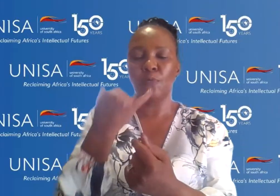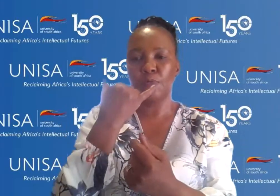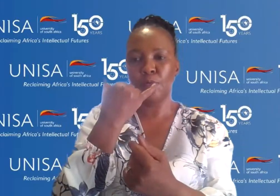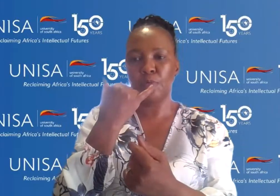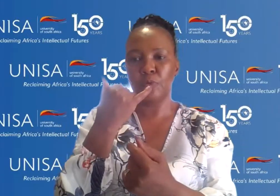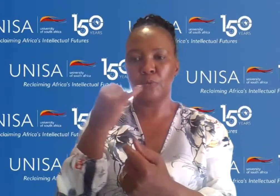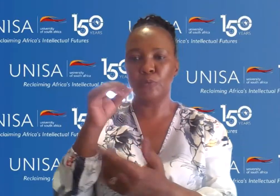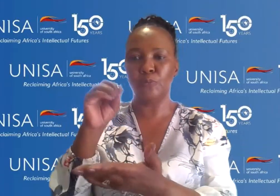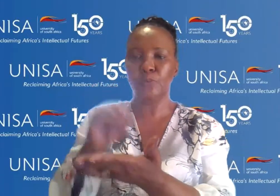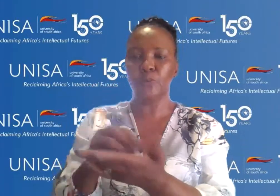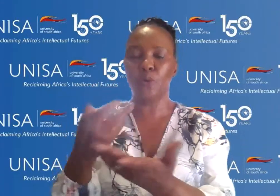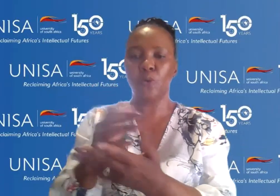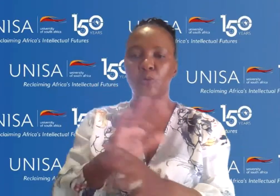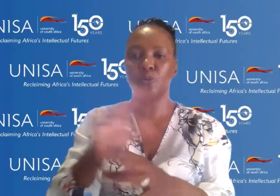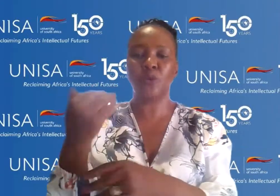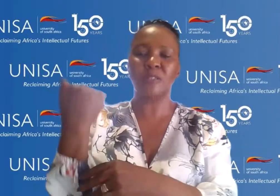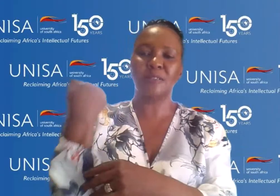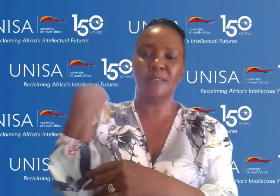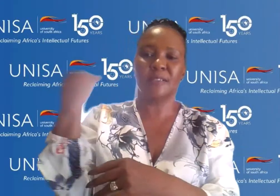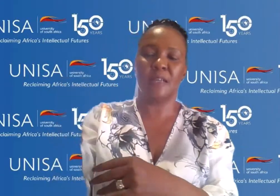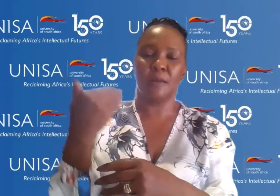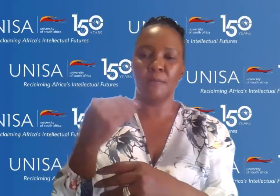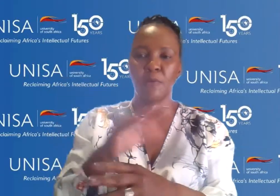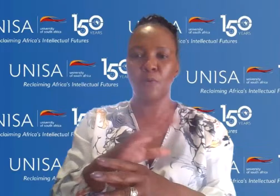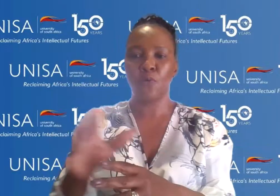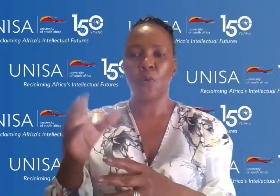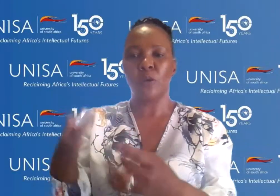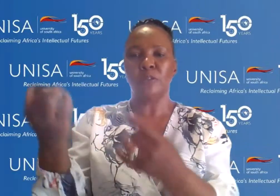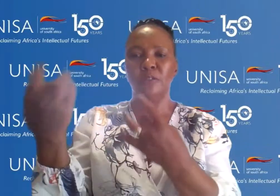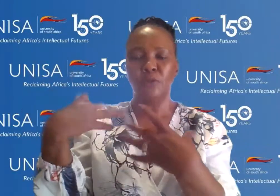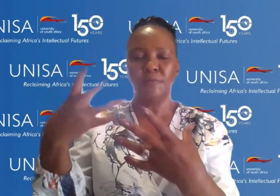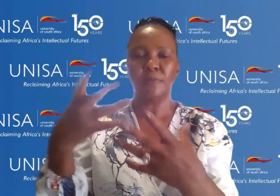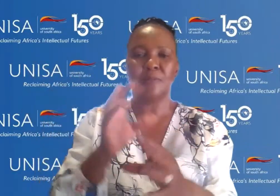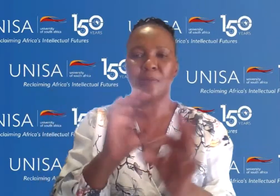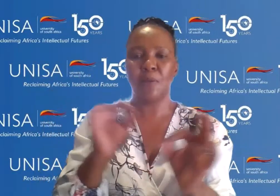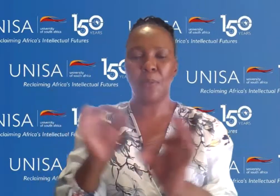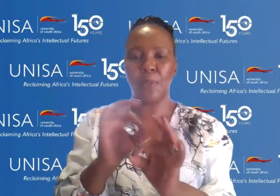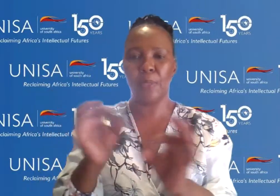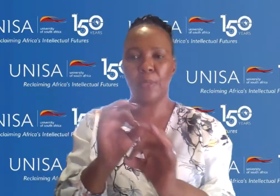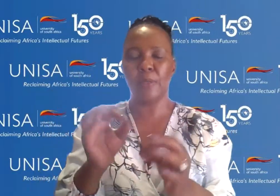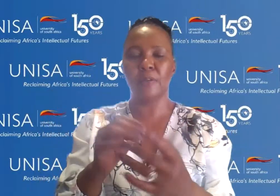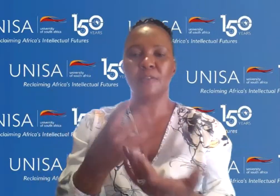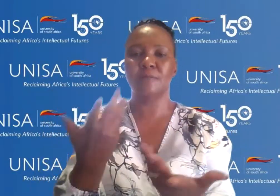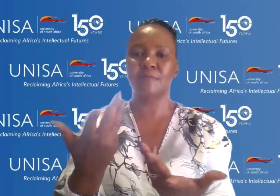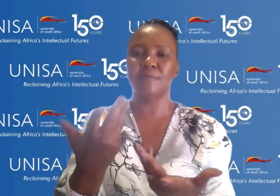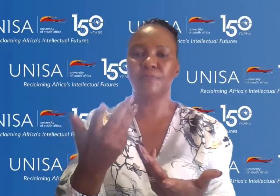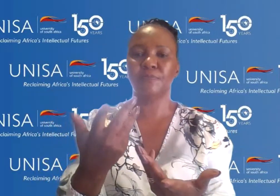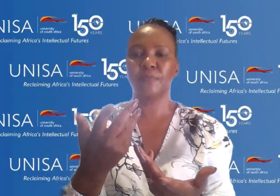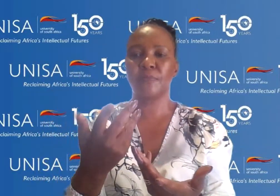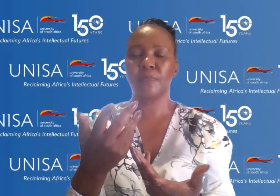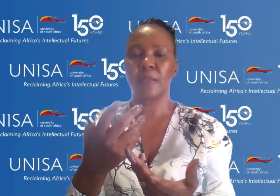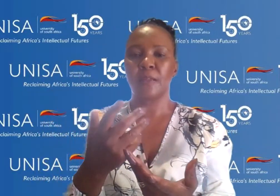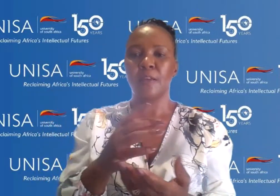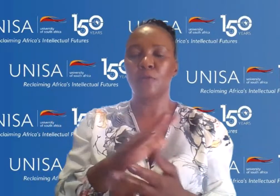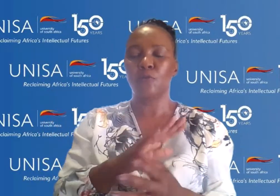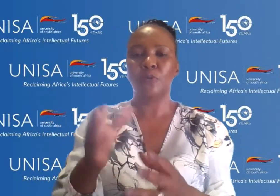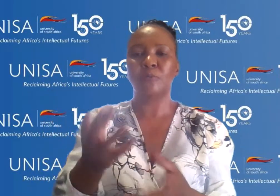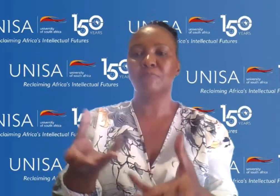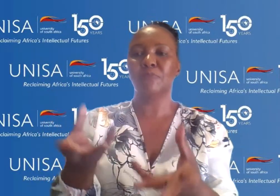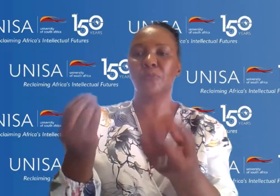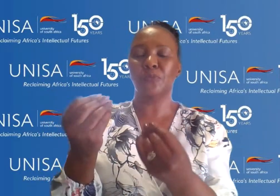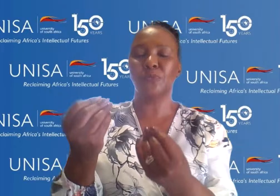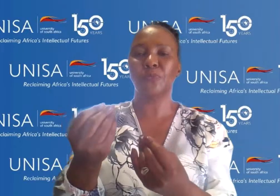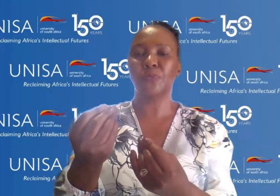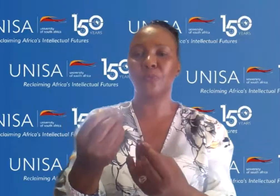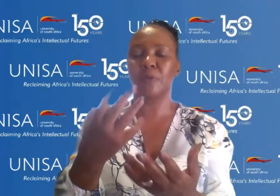get notifications, all of that. You know, or it does, you still get them, but you aren't notified about them. So that is